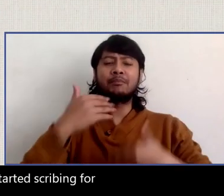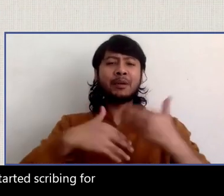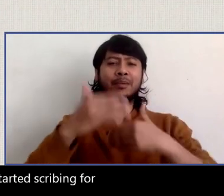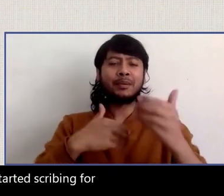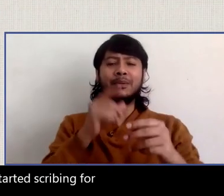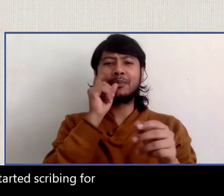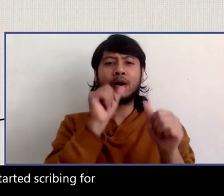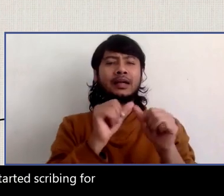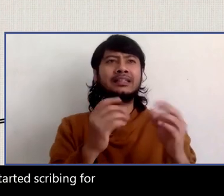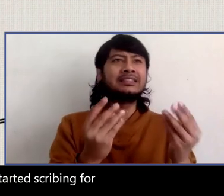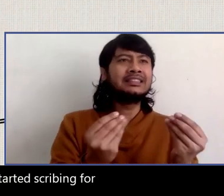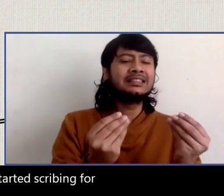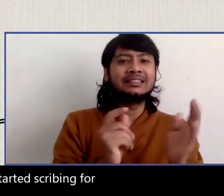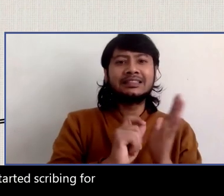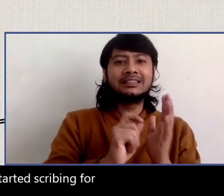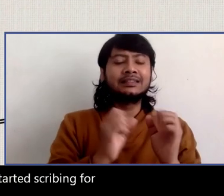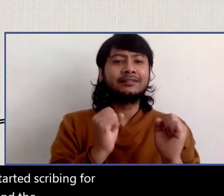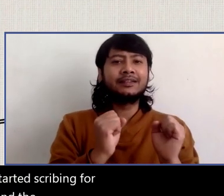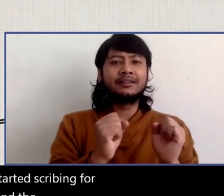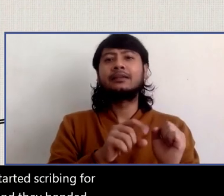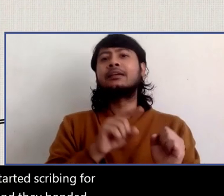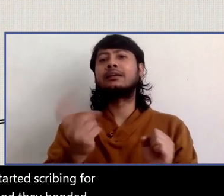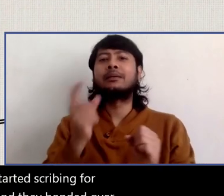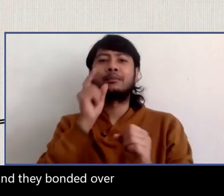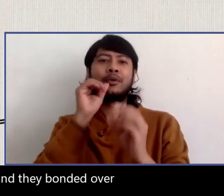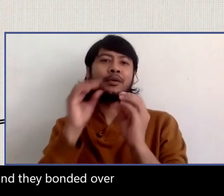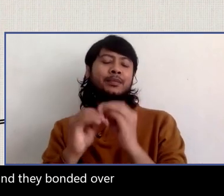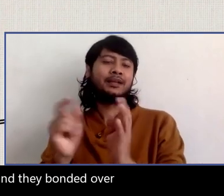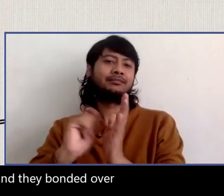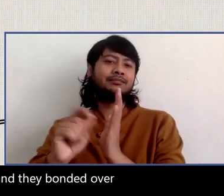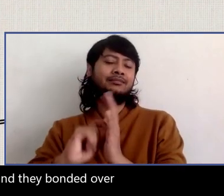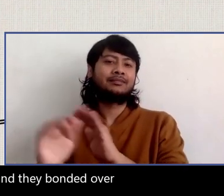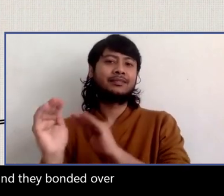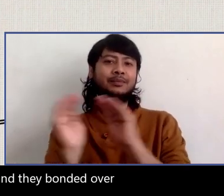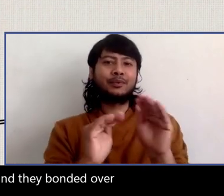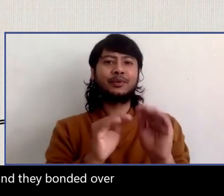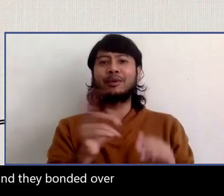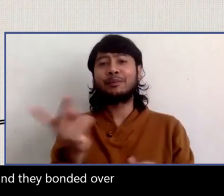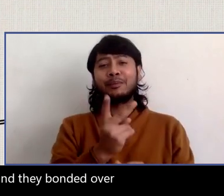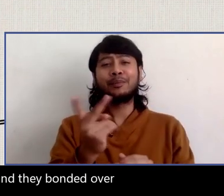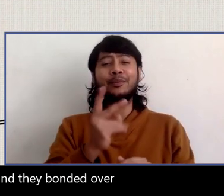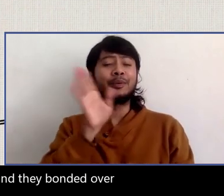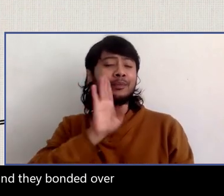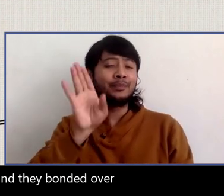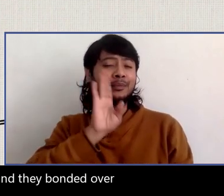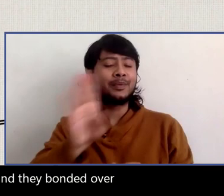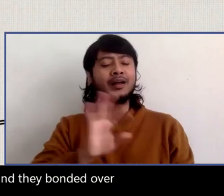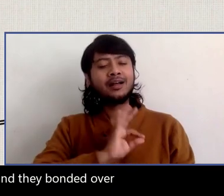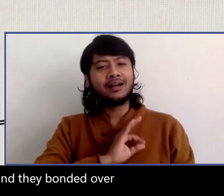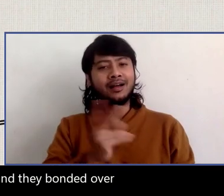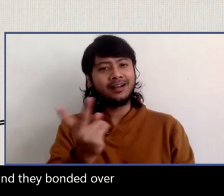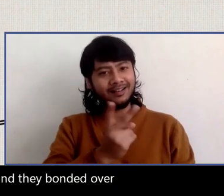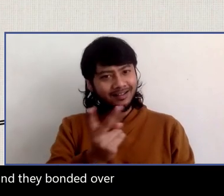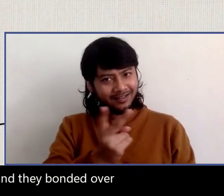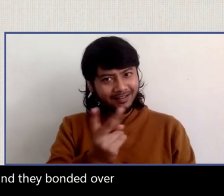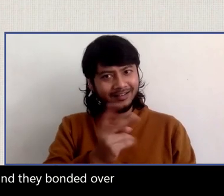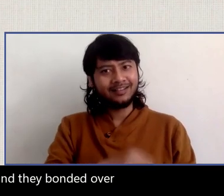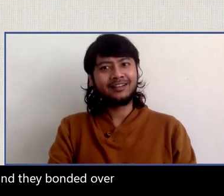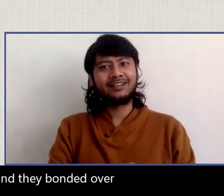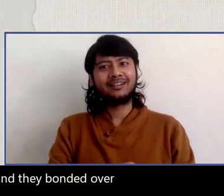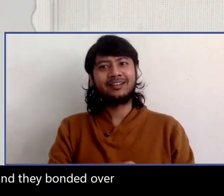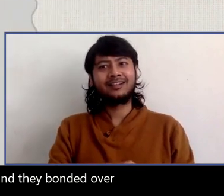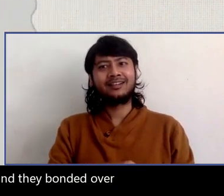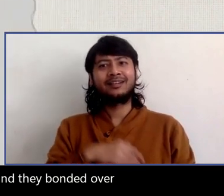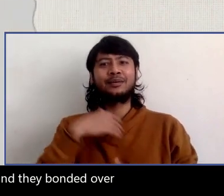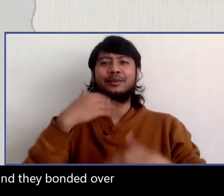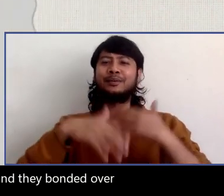And they bonded over even small things like singing songs and seeing sports. They